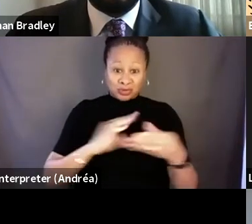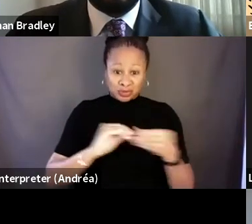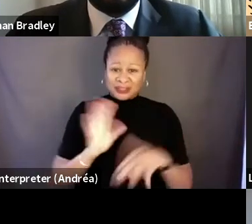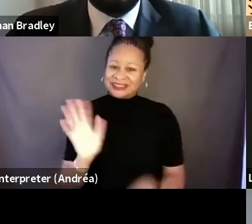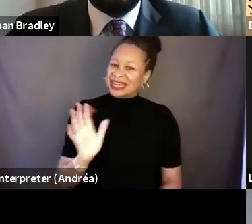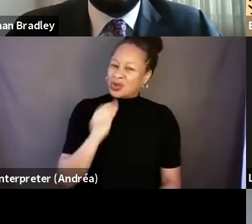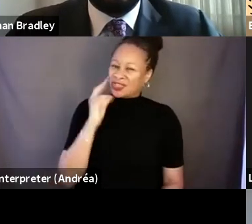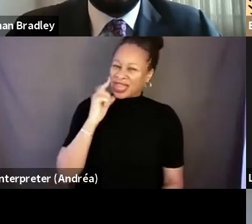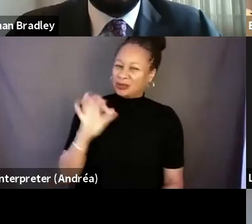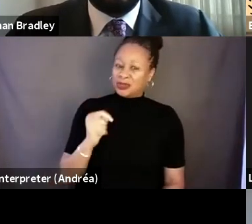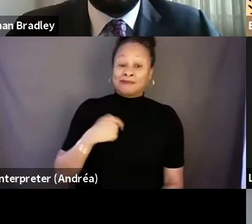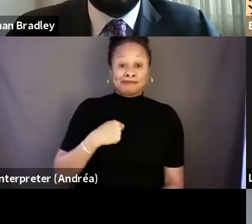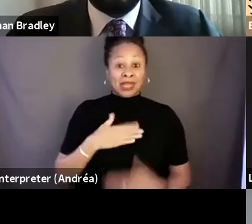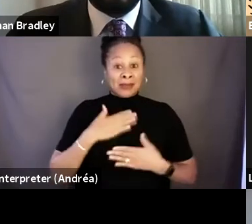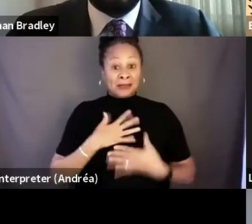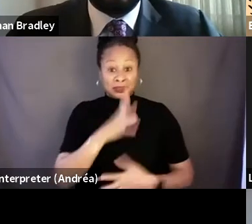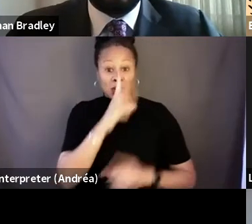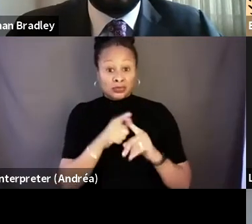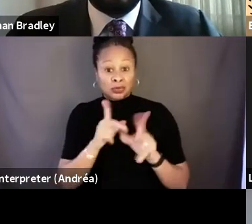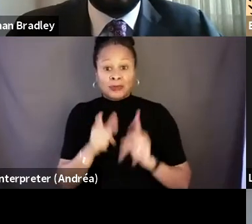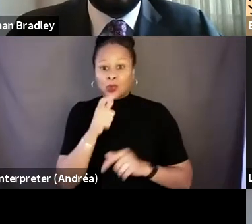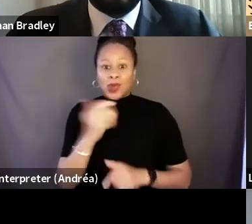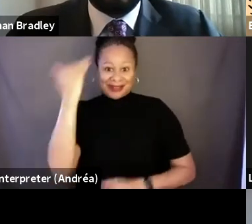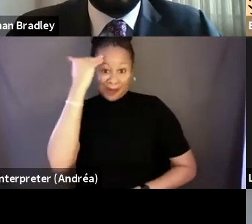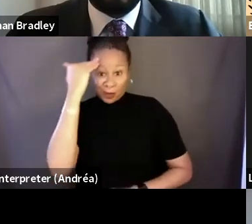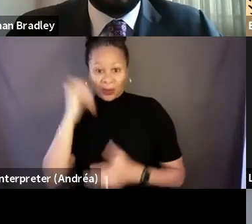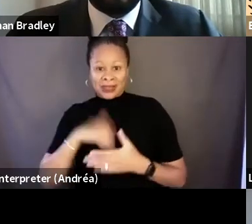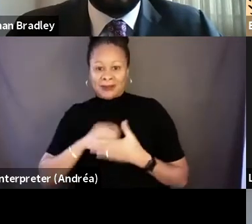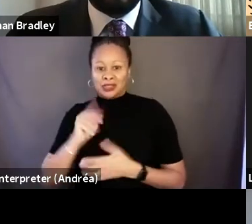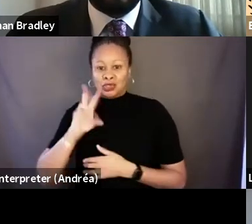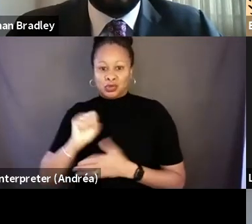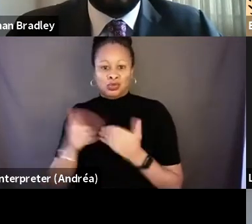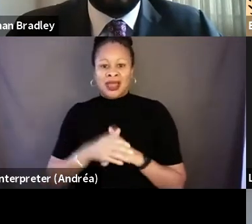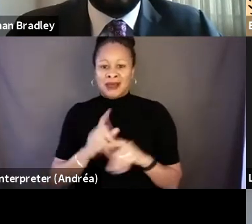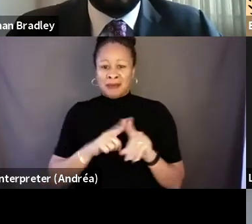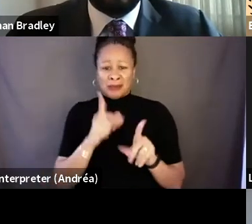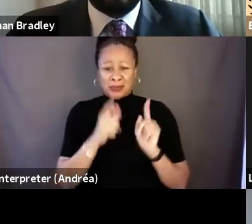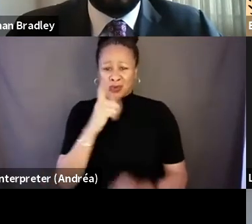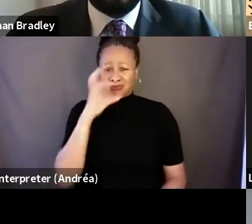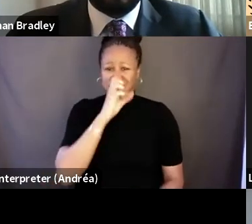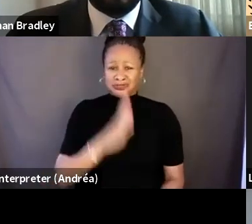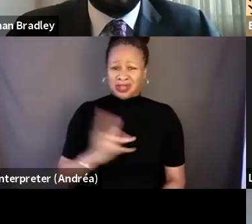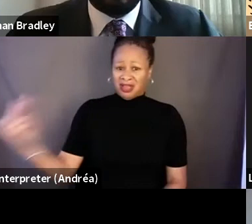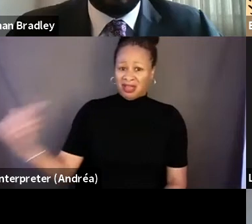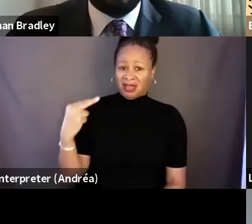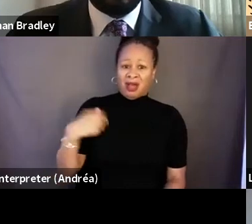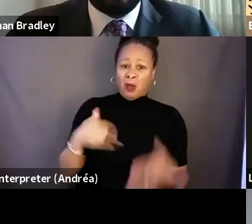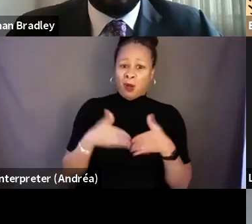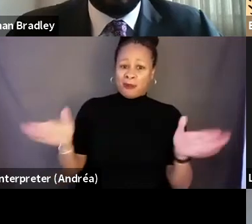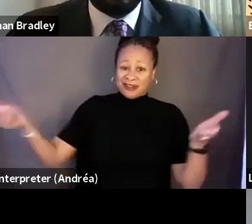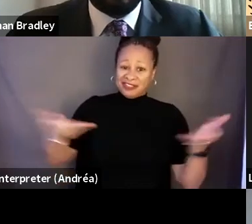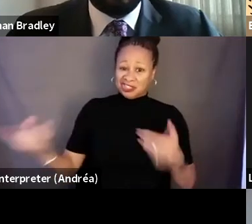I'm happy to talk to people that I know in my newsroom about it, but I probably wouldn't want people to read me as an open invitation to just